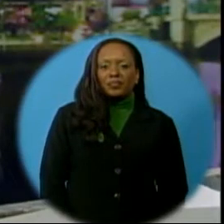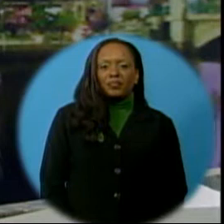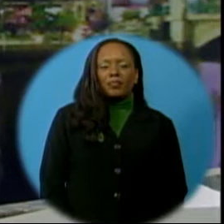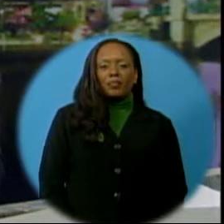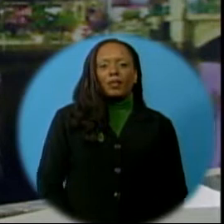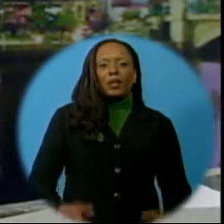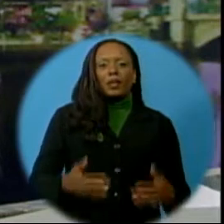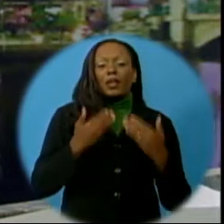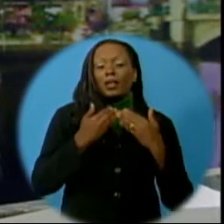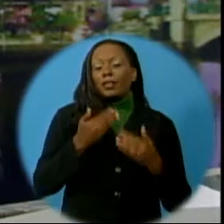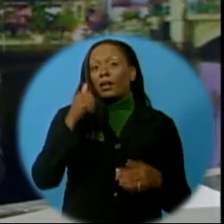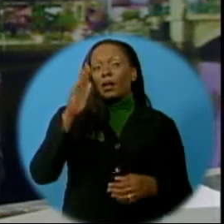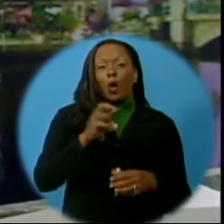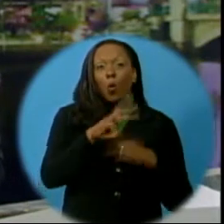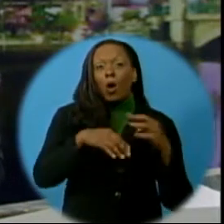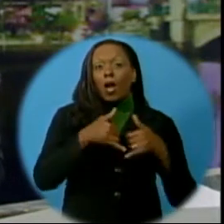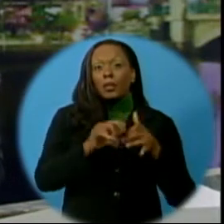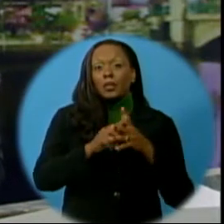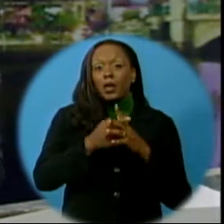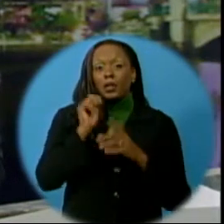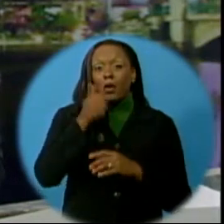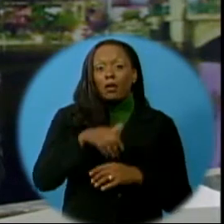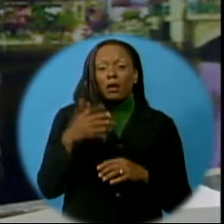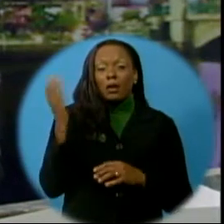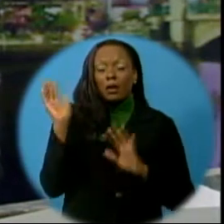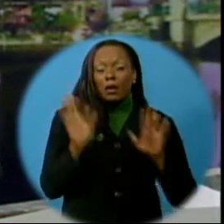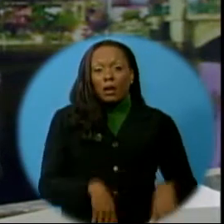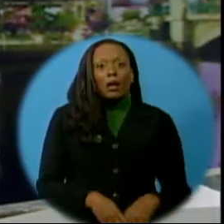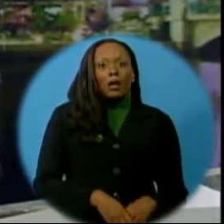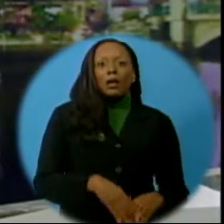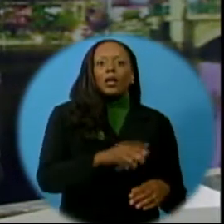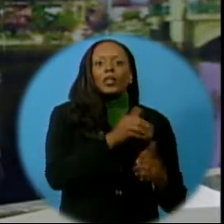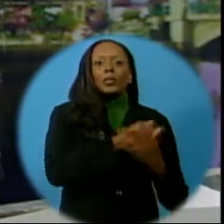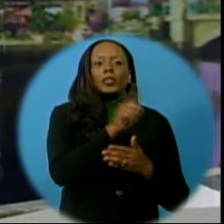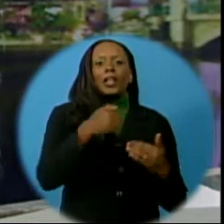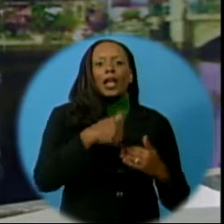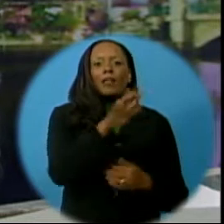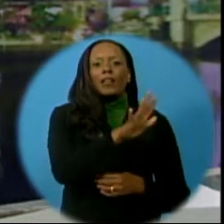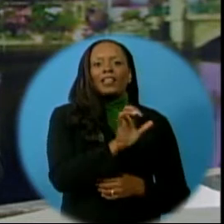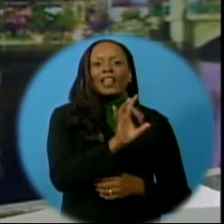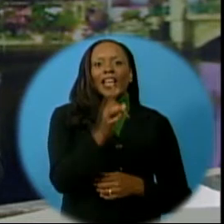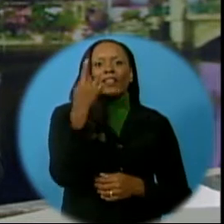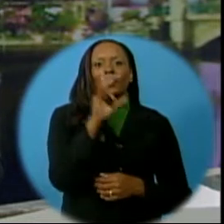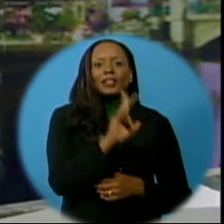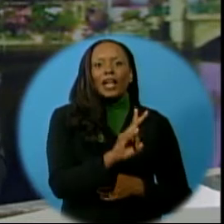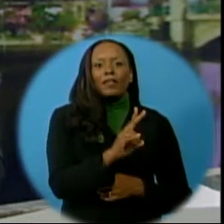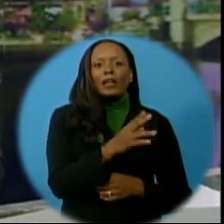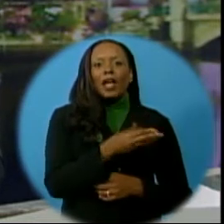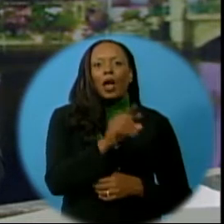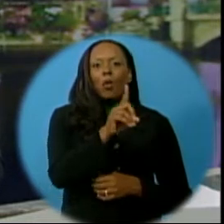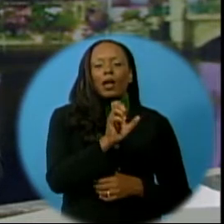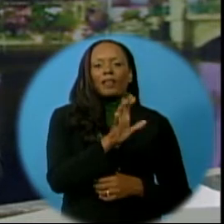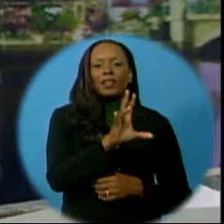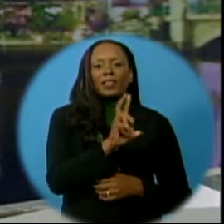Thank goodness the World Cup is tomorrow, right? Scores in the match: New Zealand 508 for 7 declared and 156 for 8 declared. The West